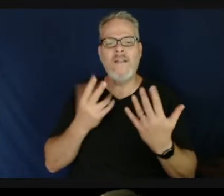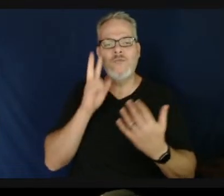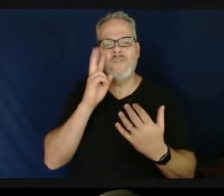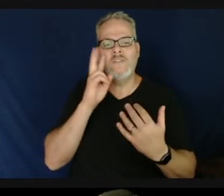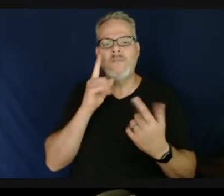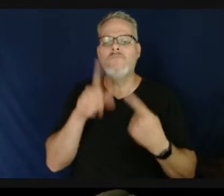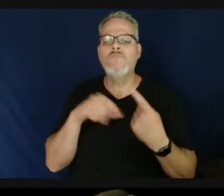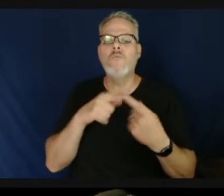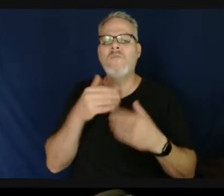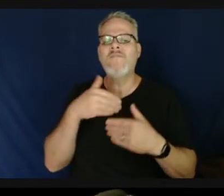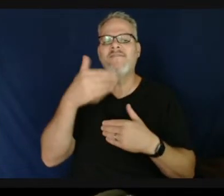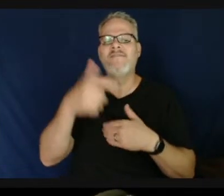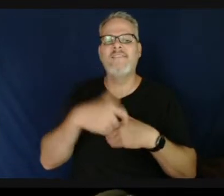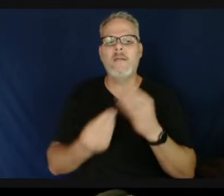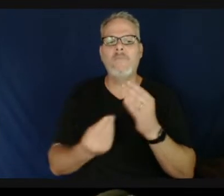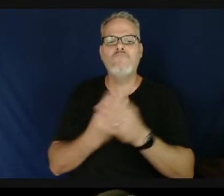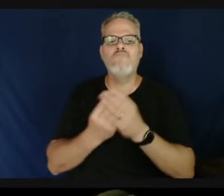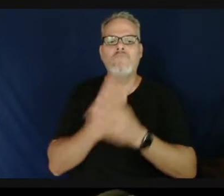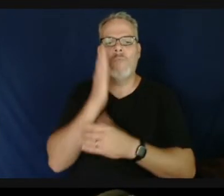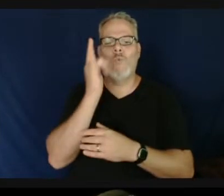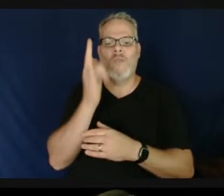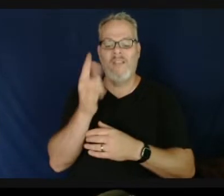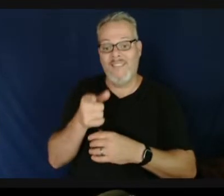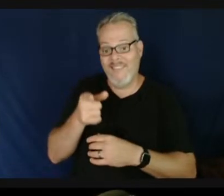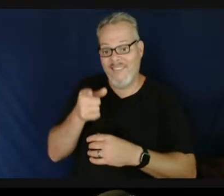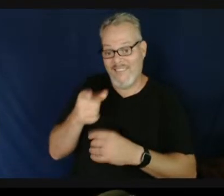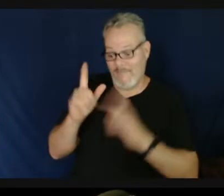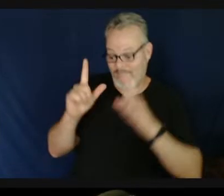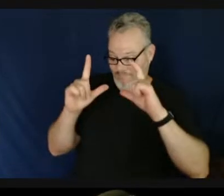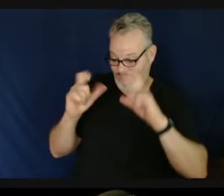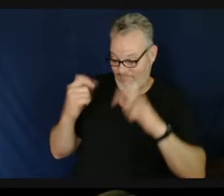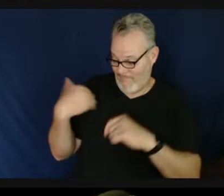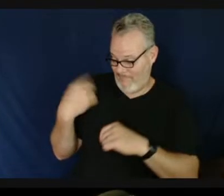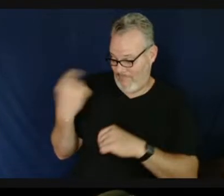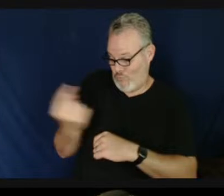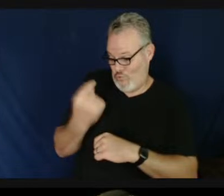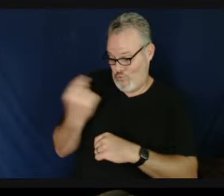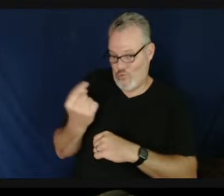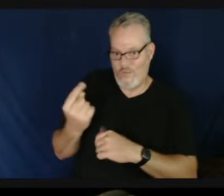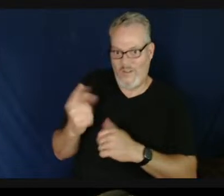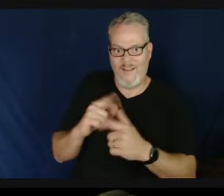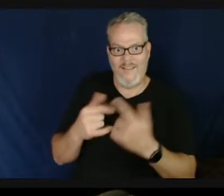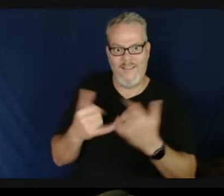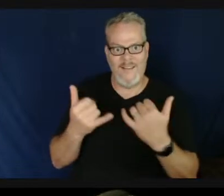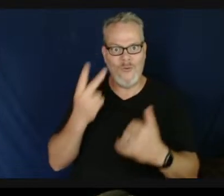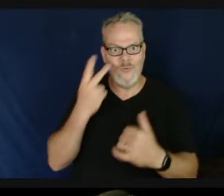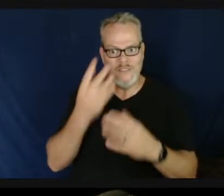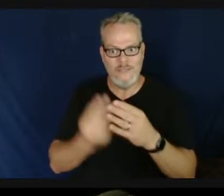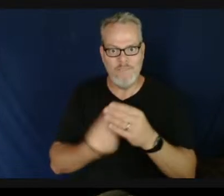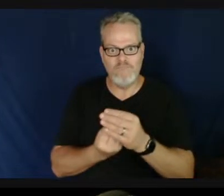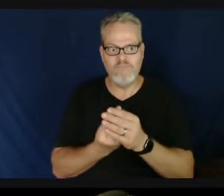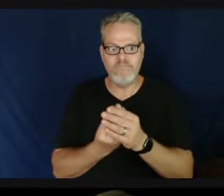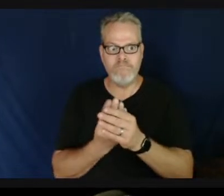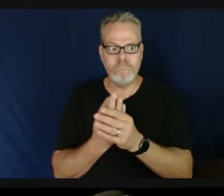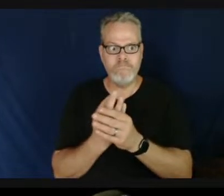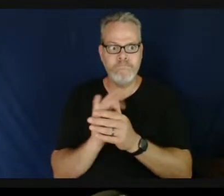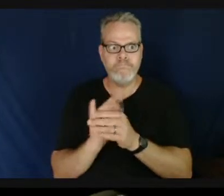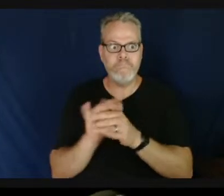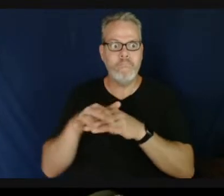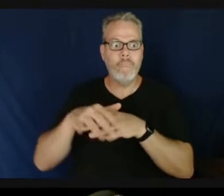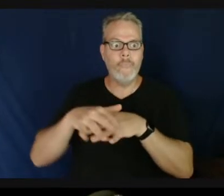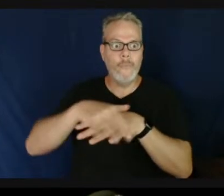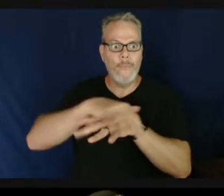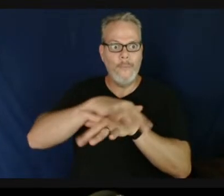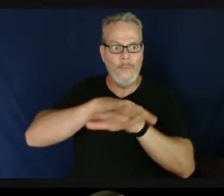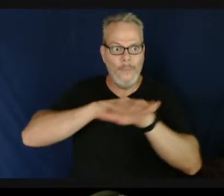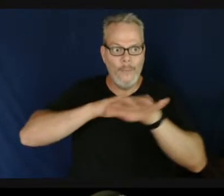So that's it. This was taken on Tuesday. So since then, this is where the lava rose up through here in a fountain and filled this whole thing with lava,